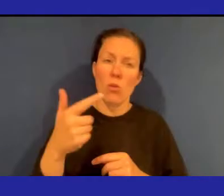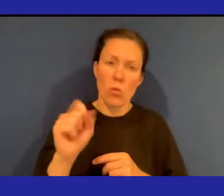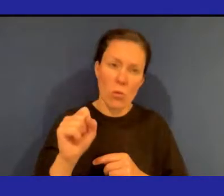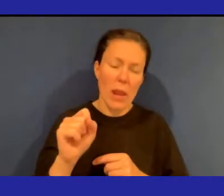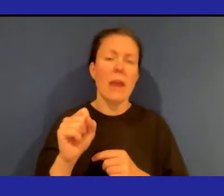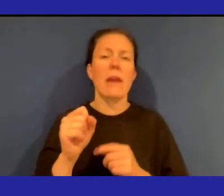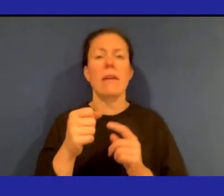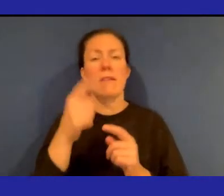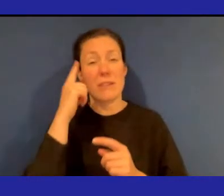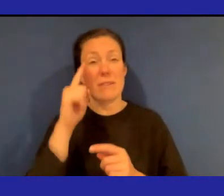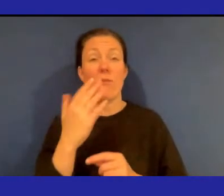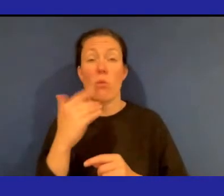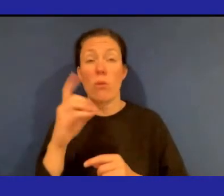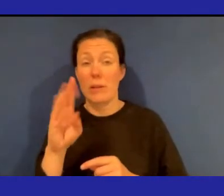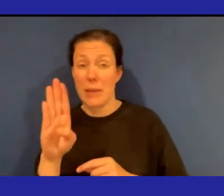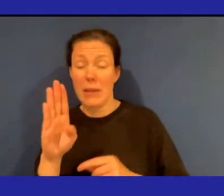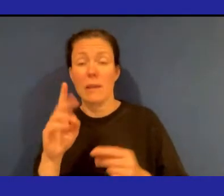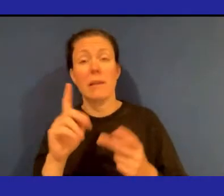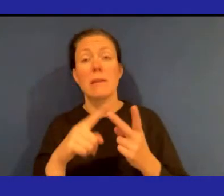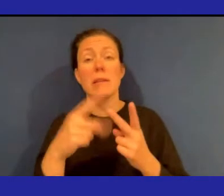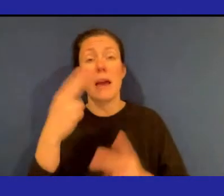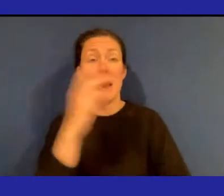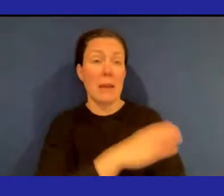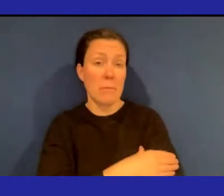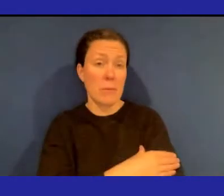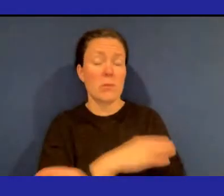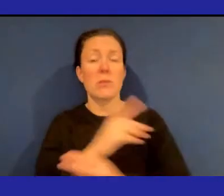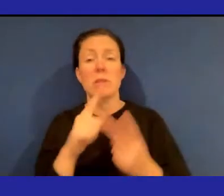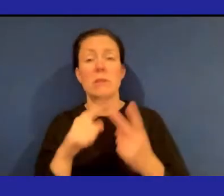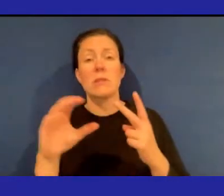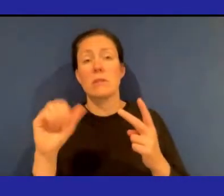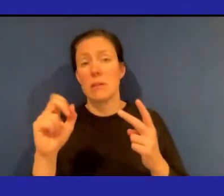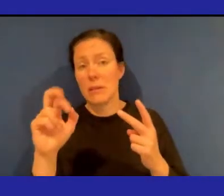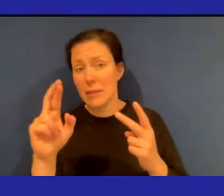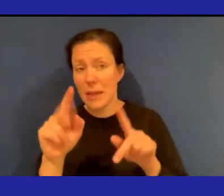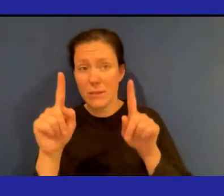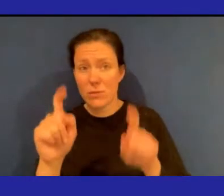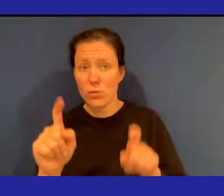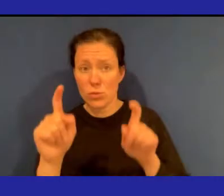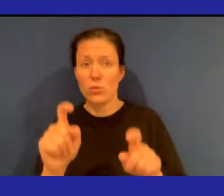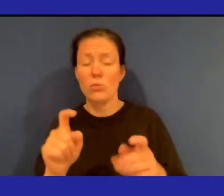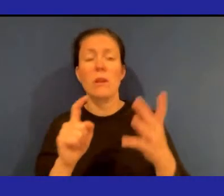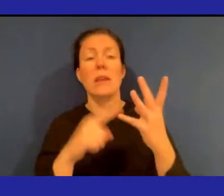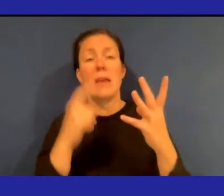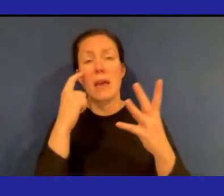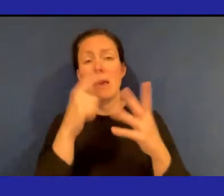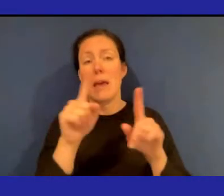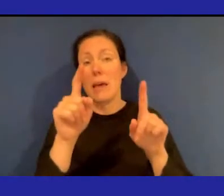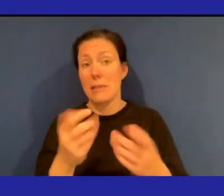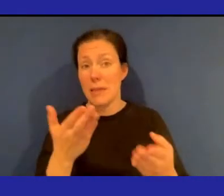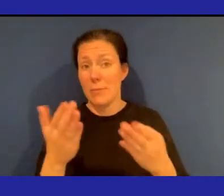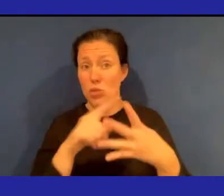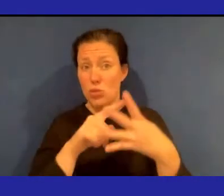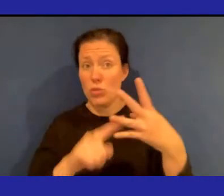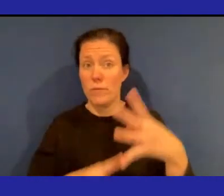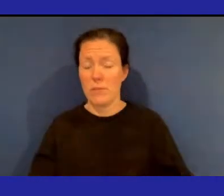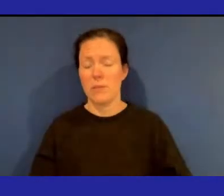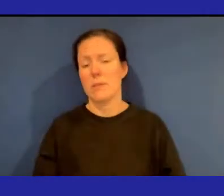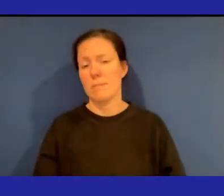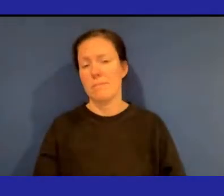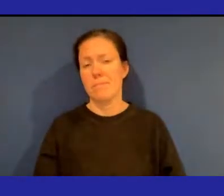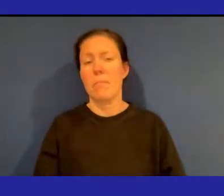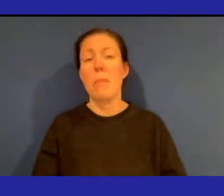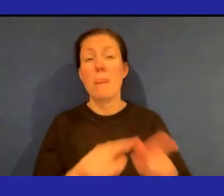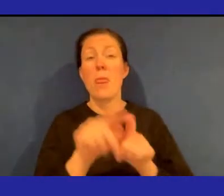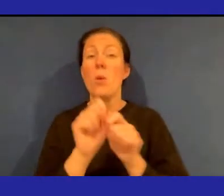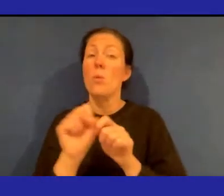our diabetes, hypertension, cancer screenings, and eye exam services. We also work closely with